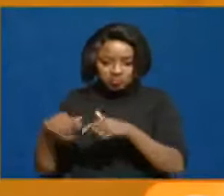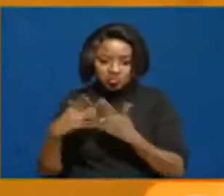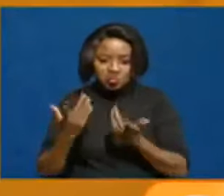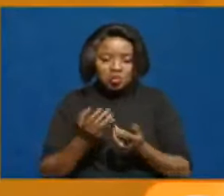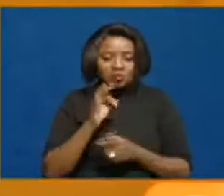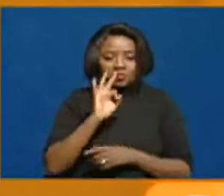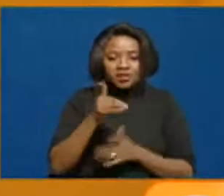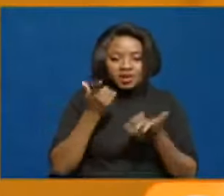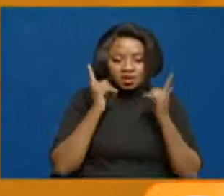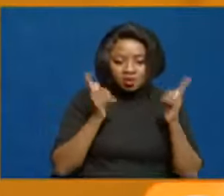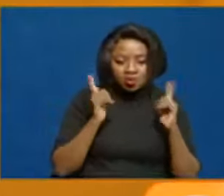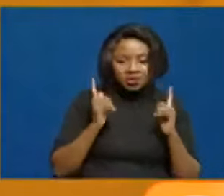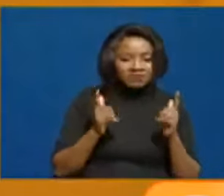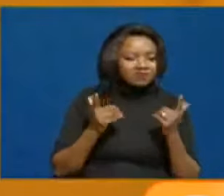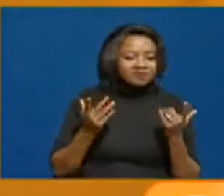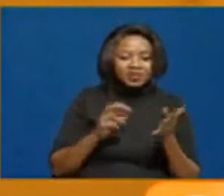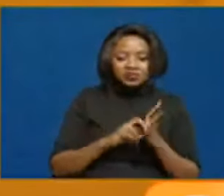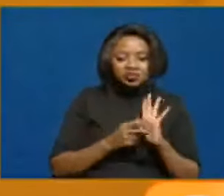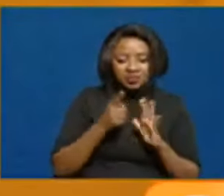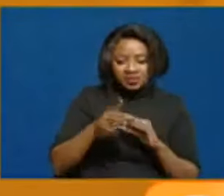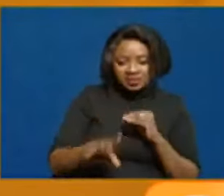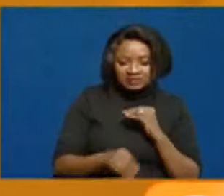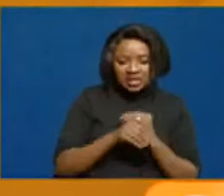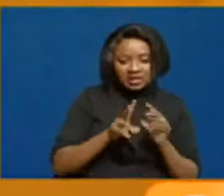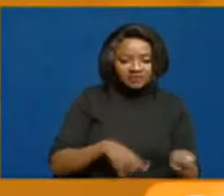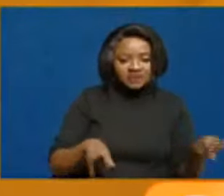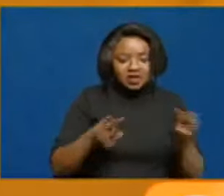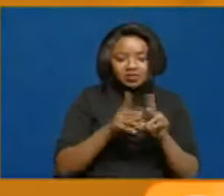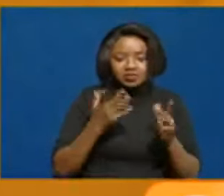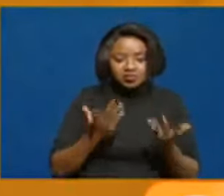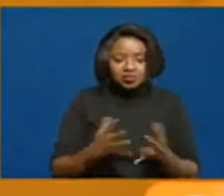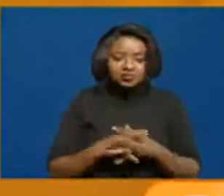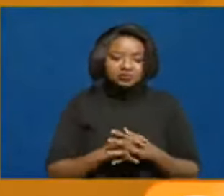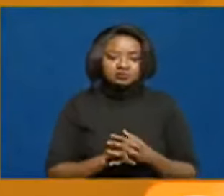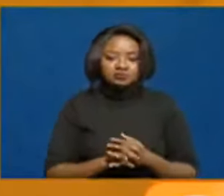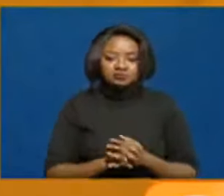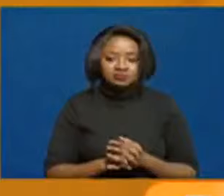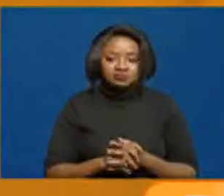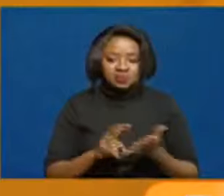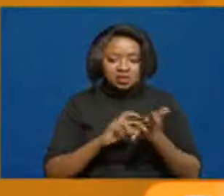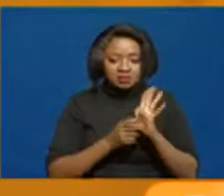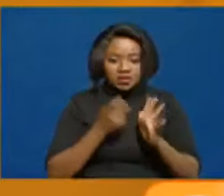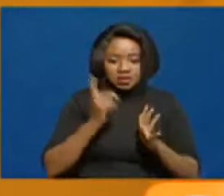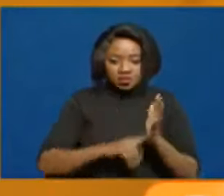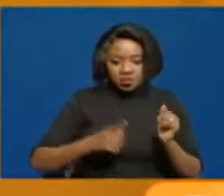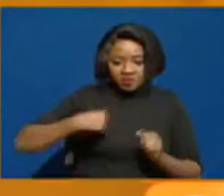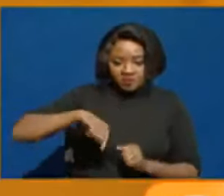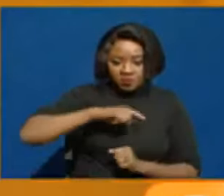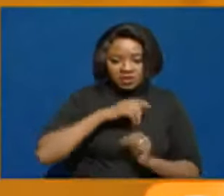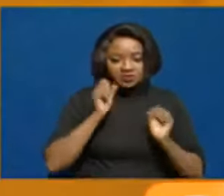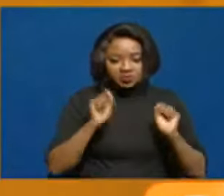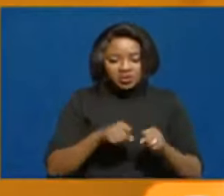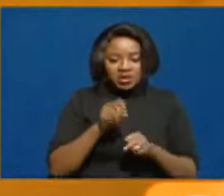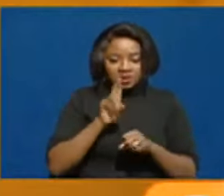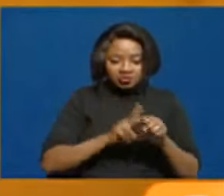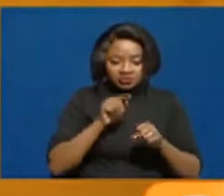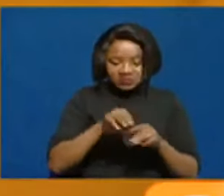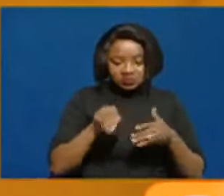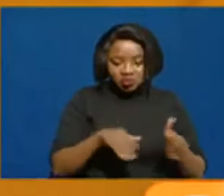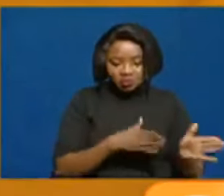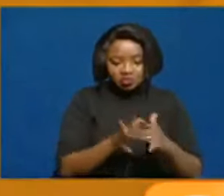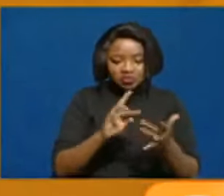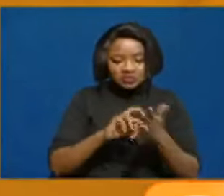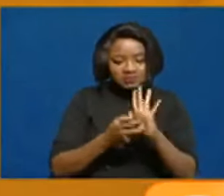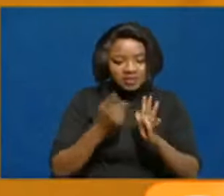Yeah. What is it adding, or what value are they getting out of it? And so for us to be able to tap into the opportunity, we also have to